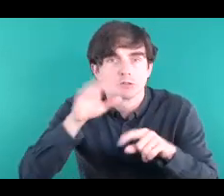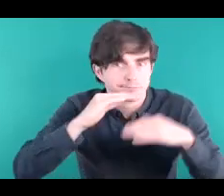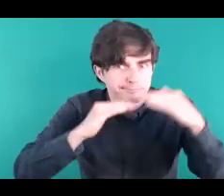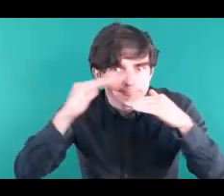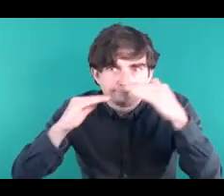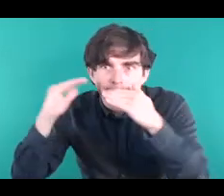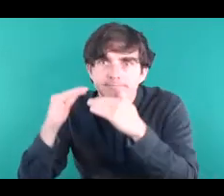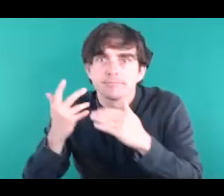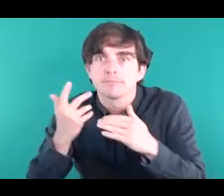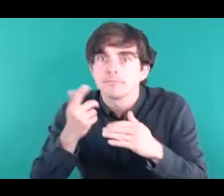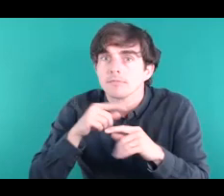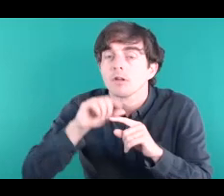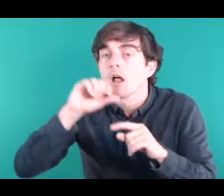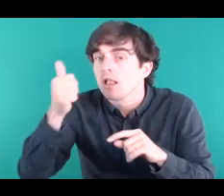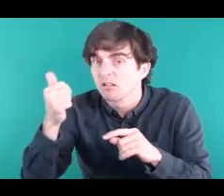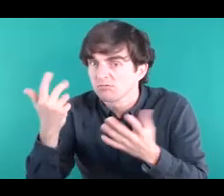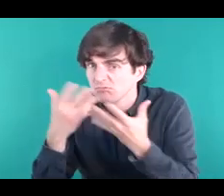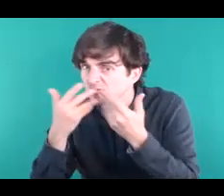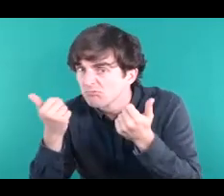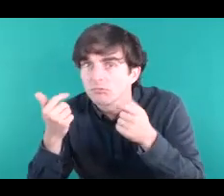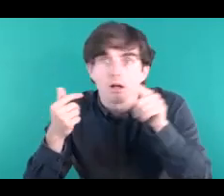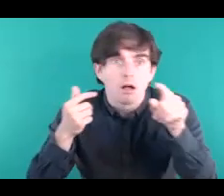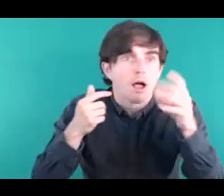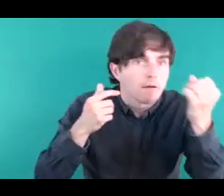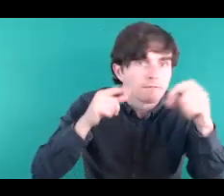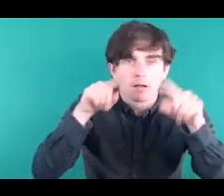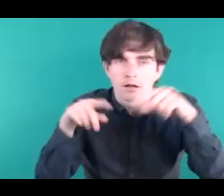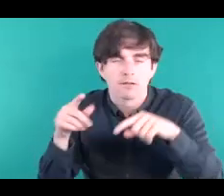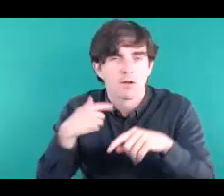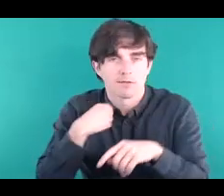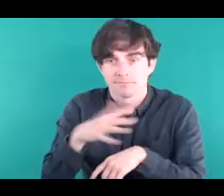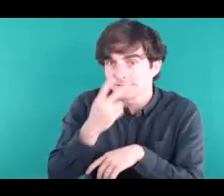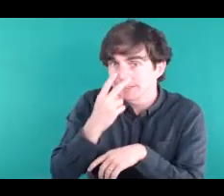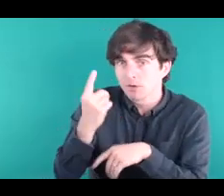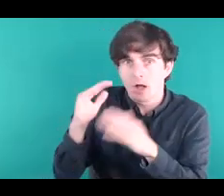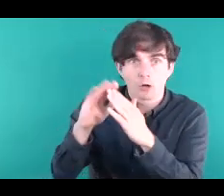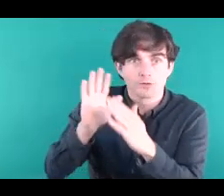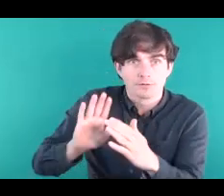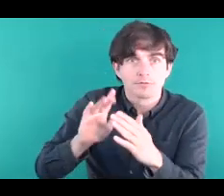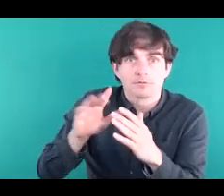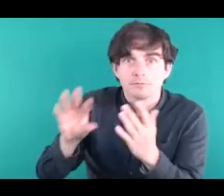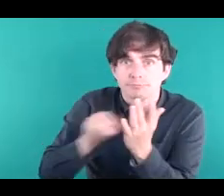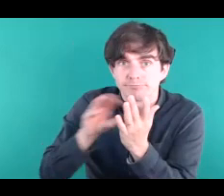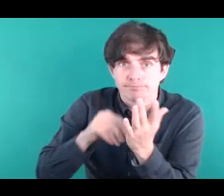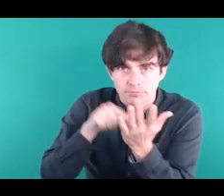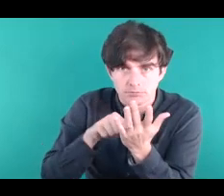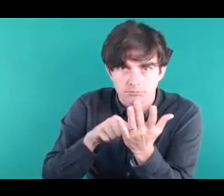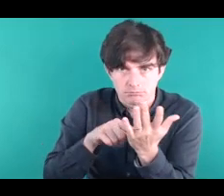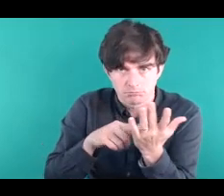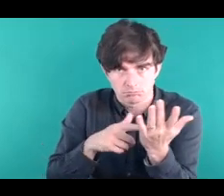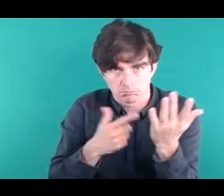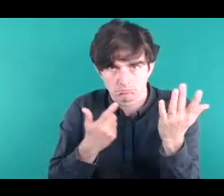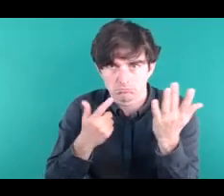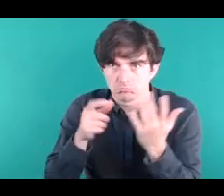going to help. I heard Johnny earlier on in his presentation talk about using Washington Group questions in